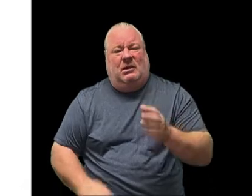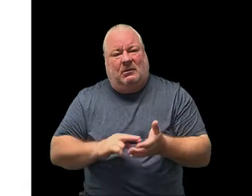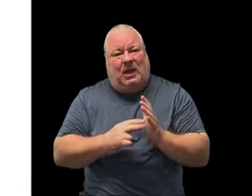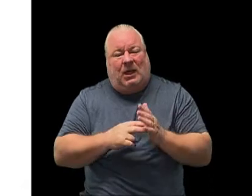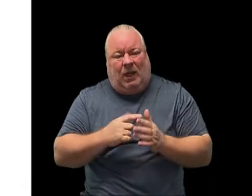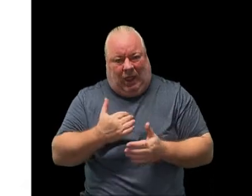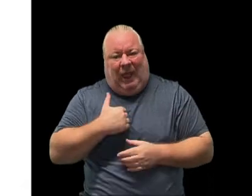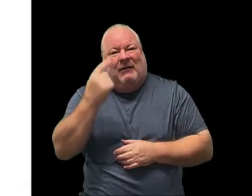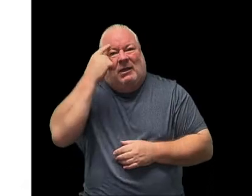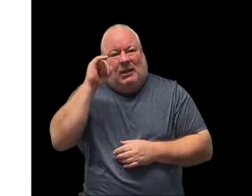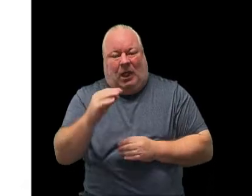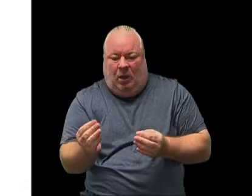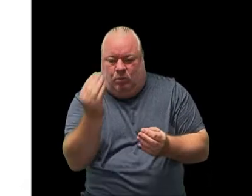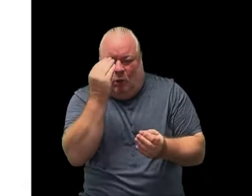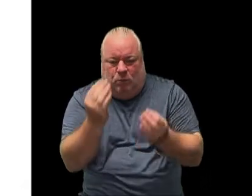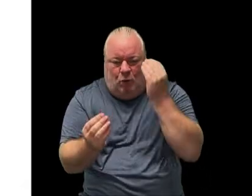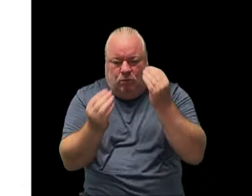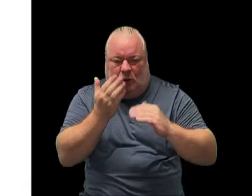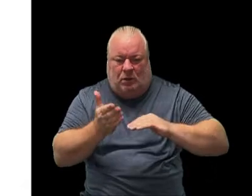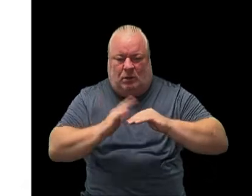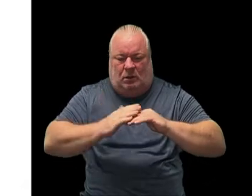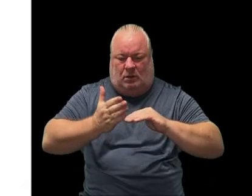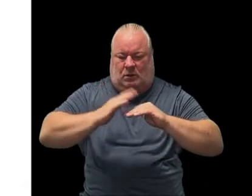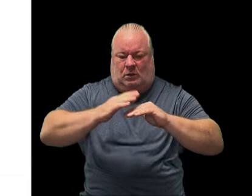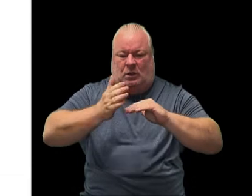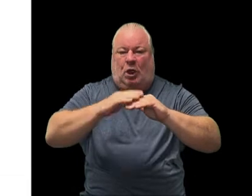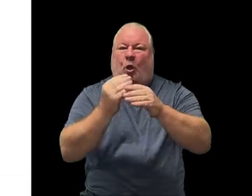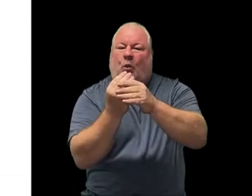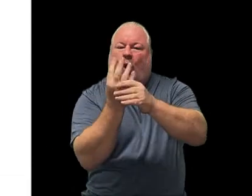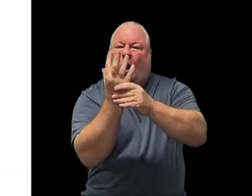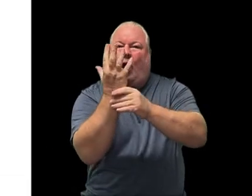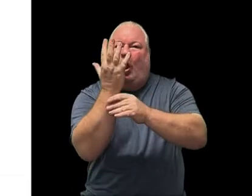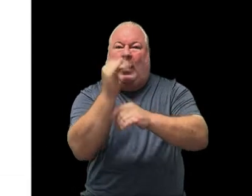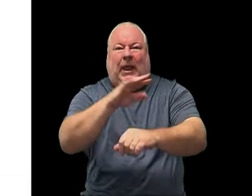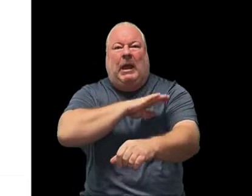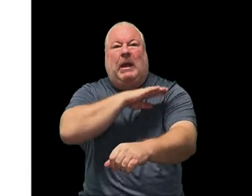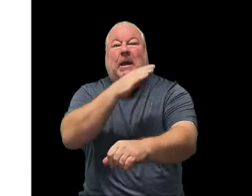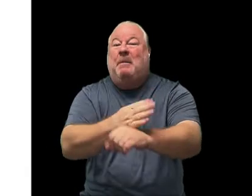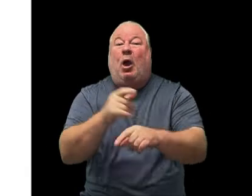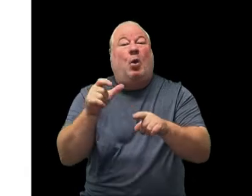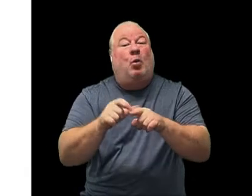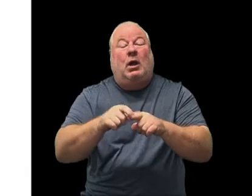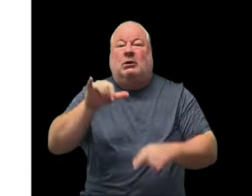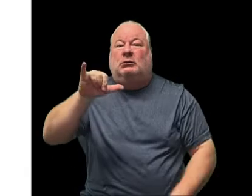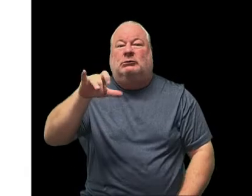you're growing. And you have the power of